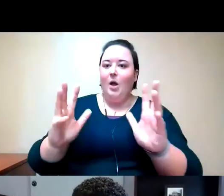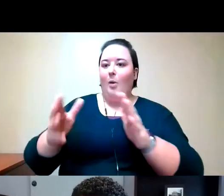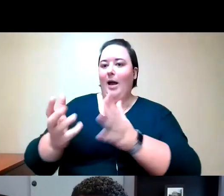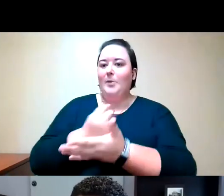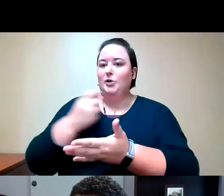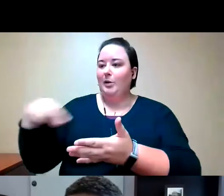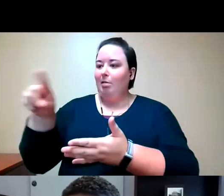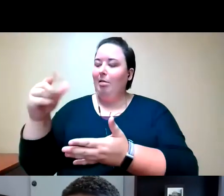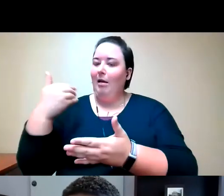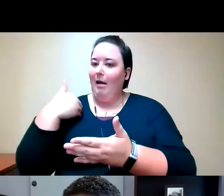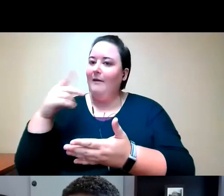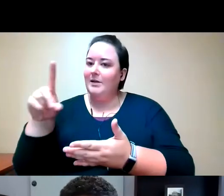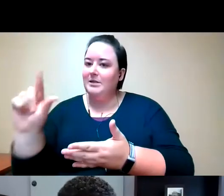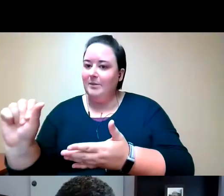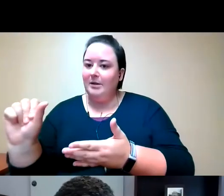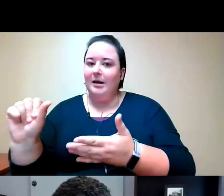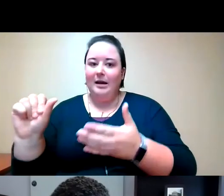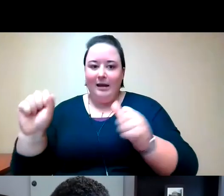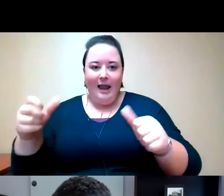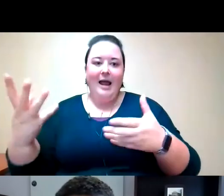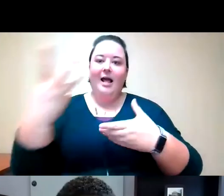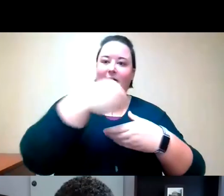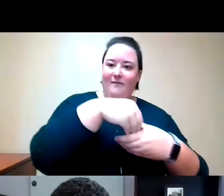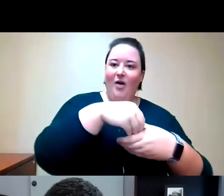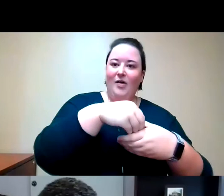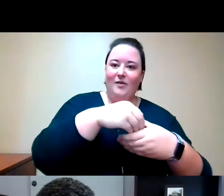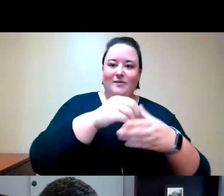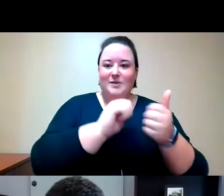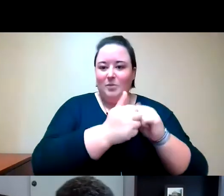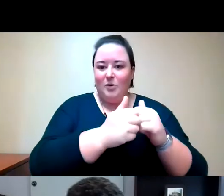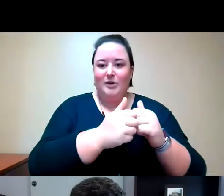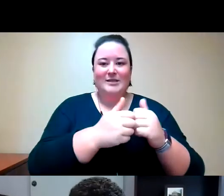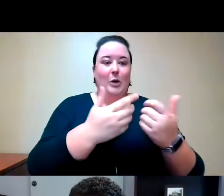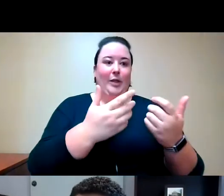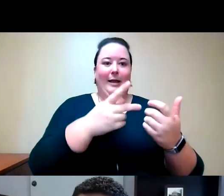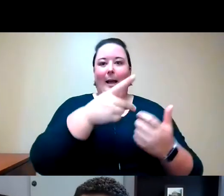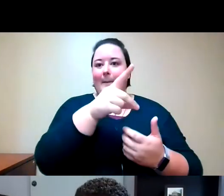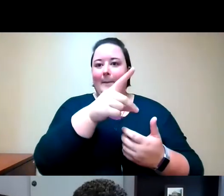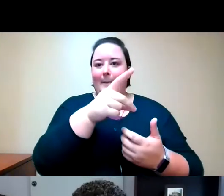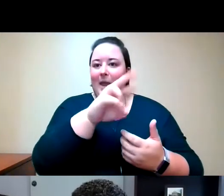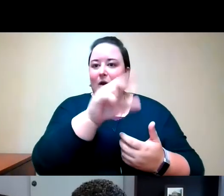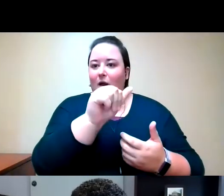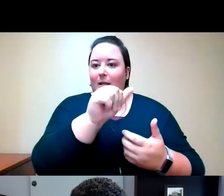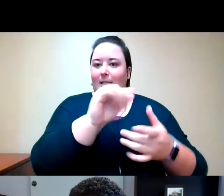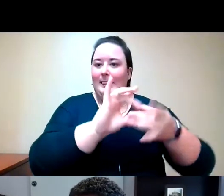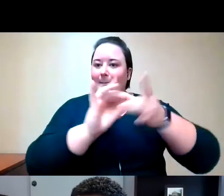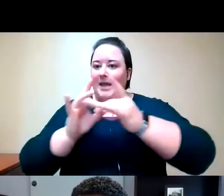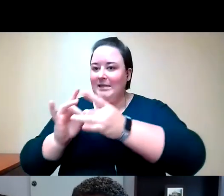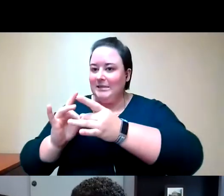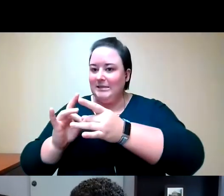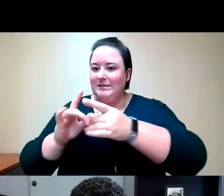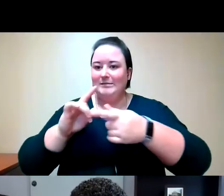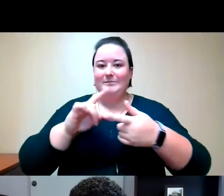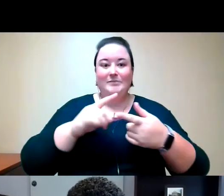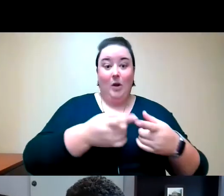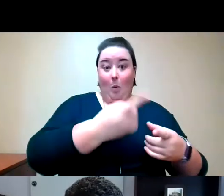physical health and wellness. Now that spans a wide range from Paralympians, and we have a first-year medical student who won